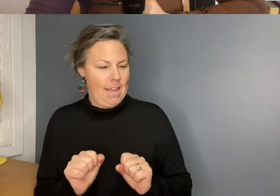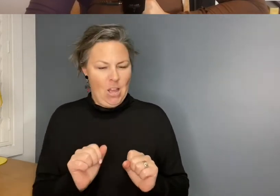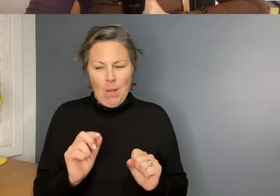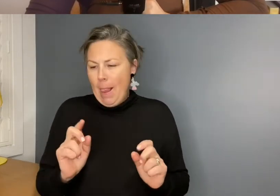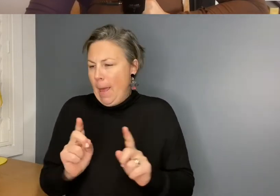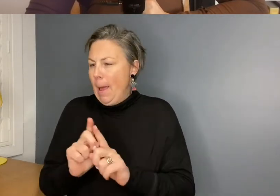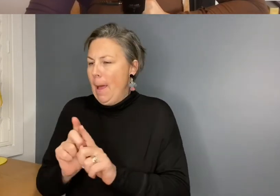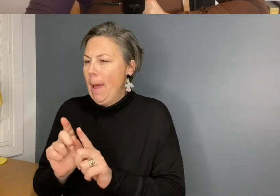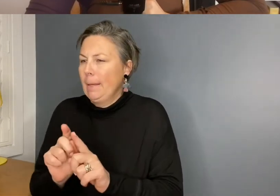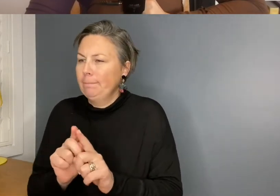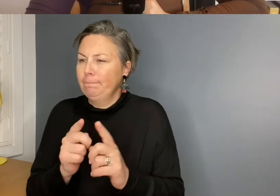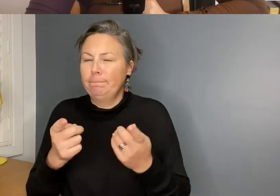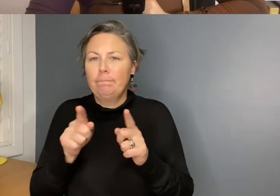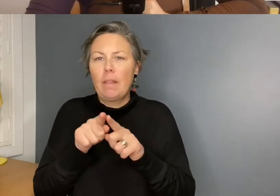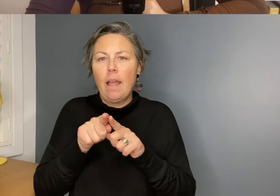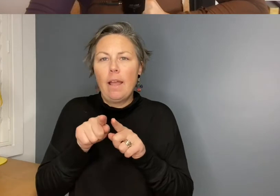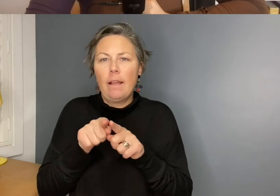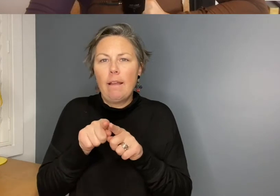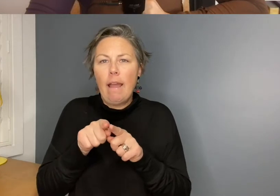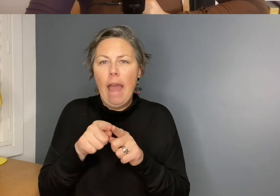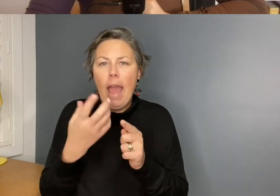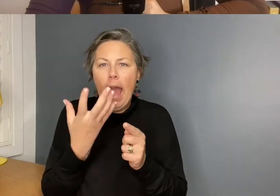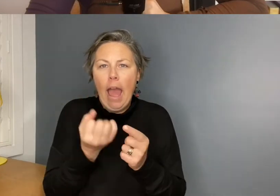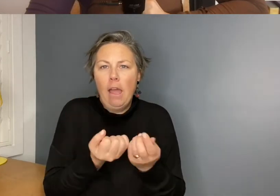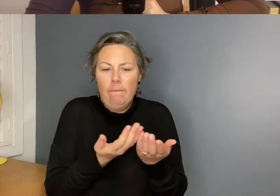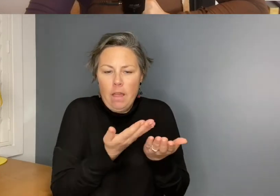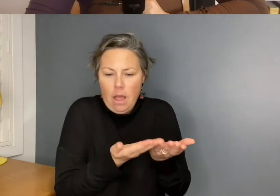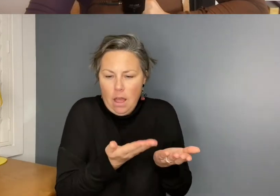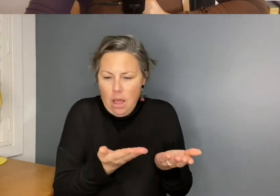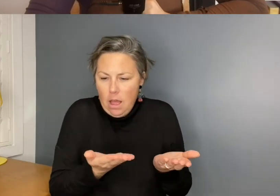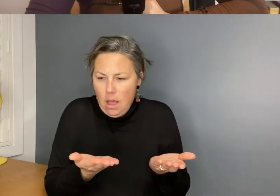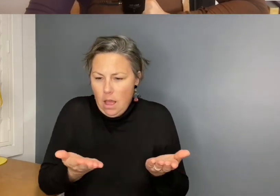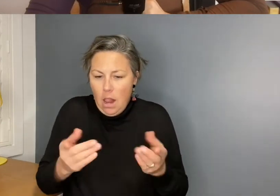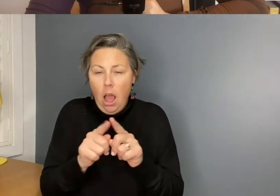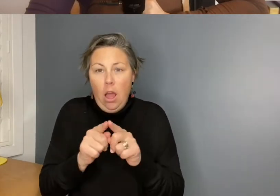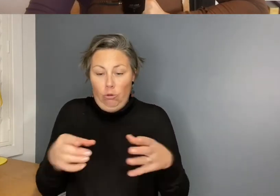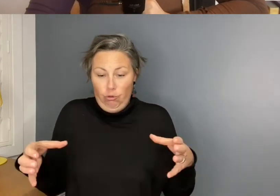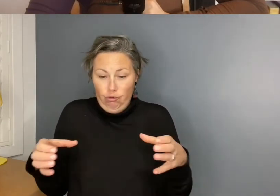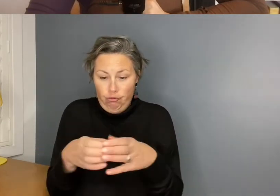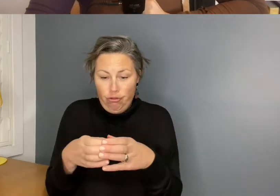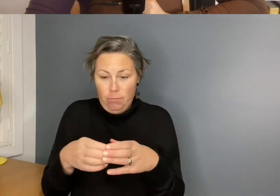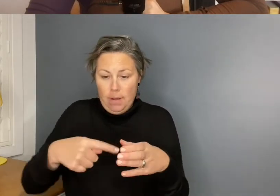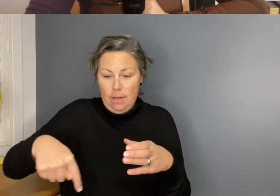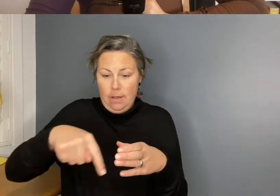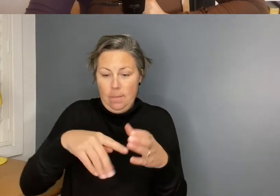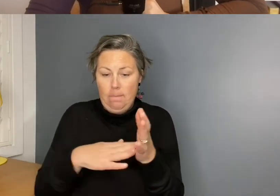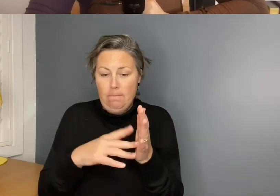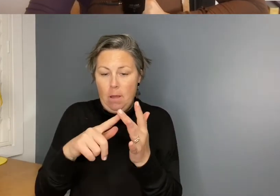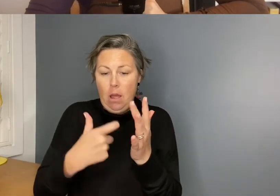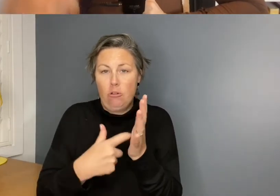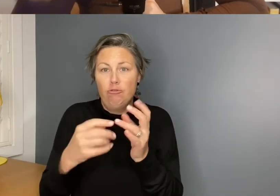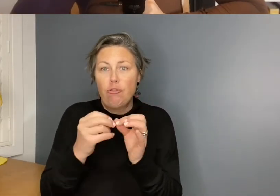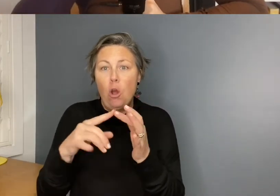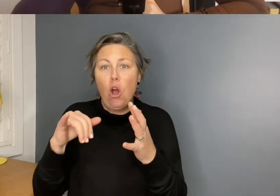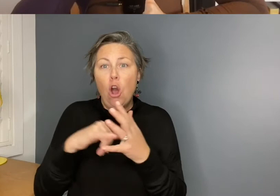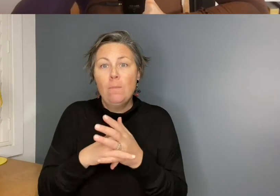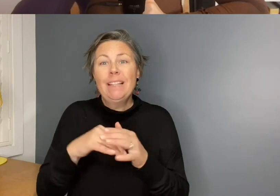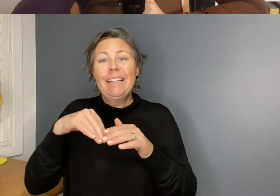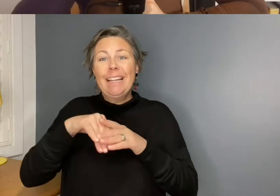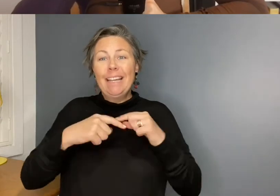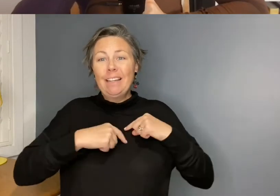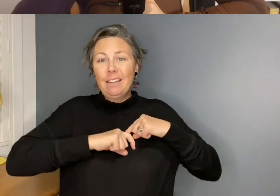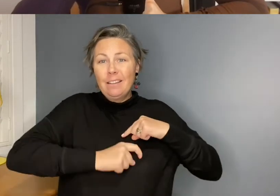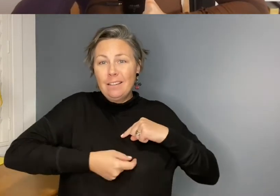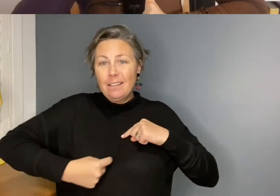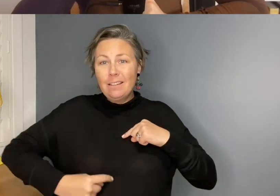catalog or collection of microbes which reside not just in the lining of your intestinal tract, but actually the lining